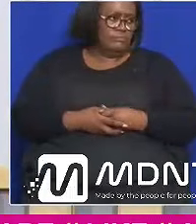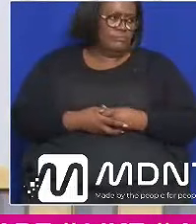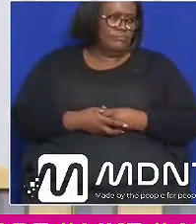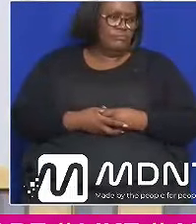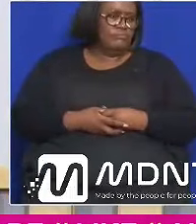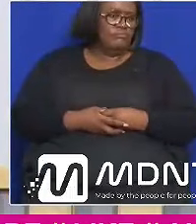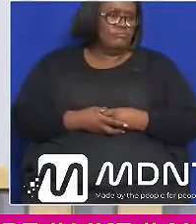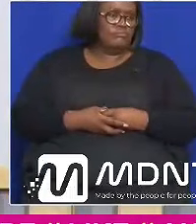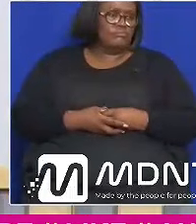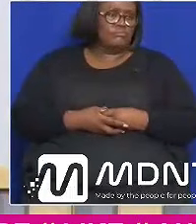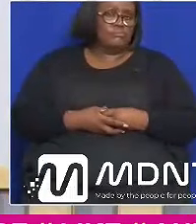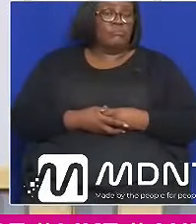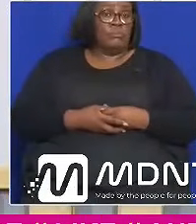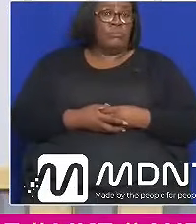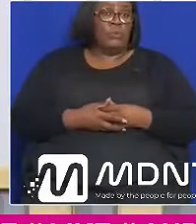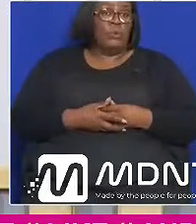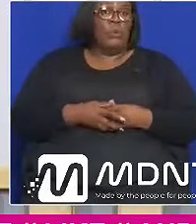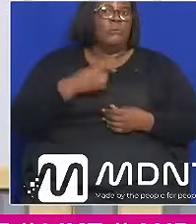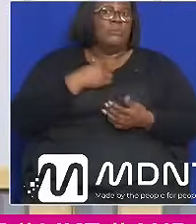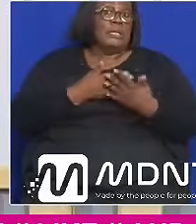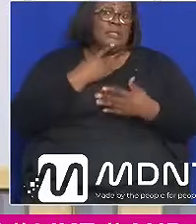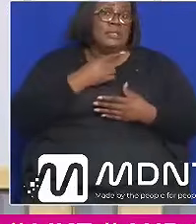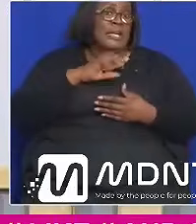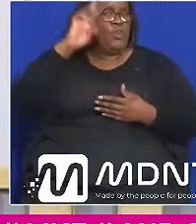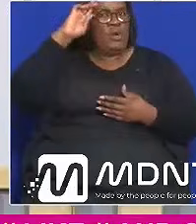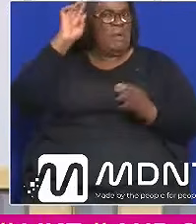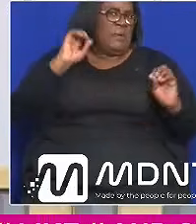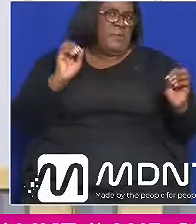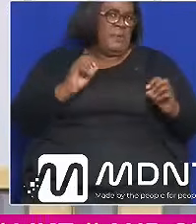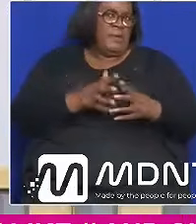guess that, of course, you won't recall what that something else could potentially have been?